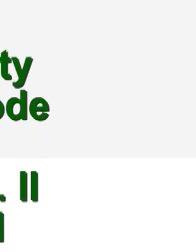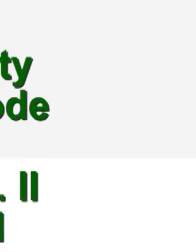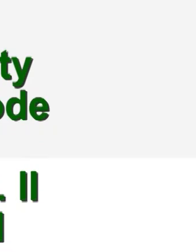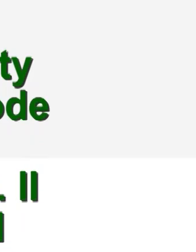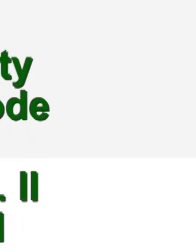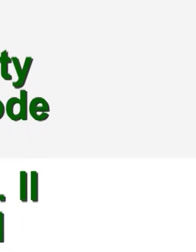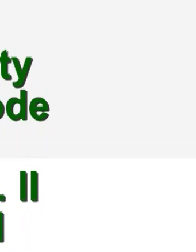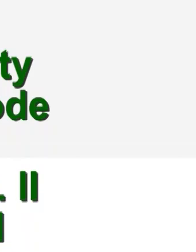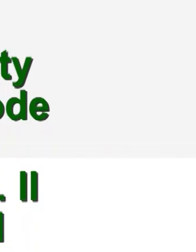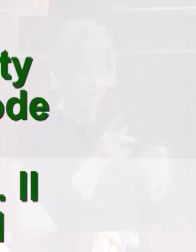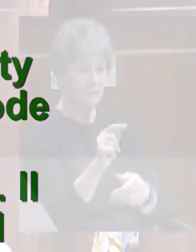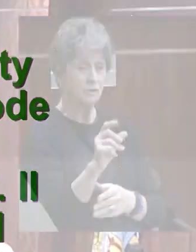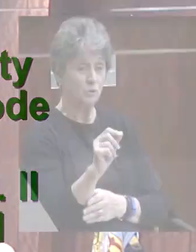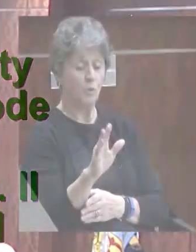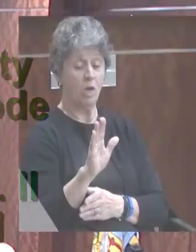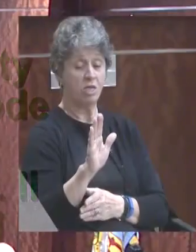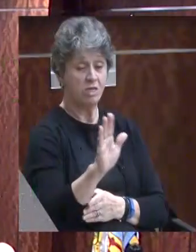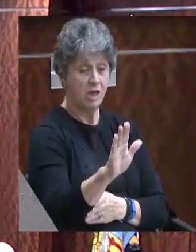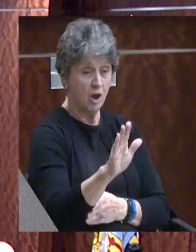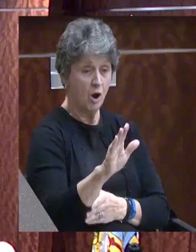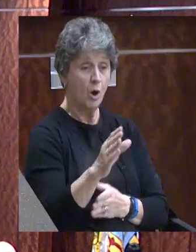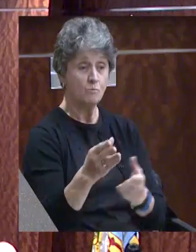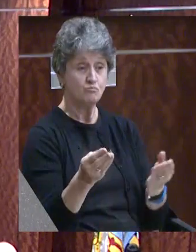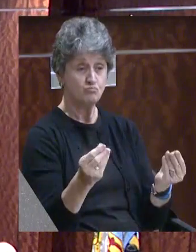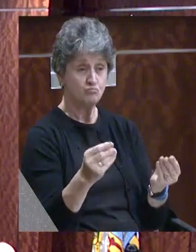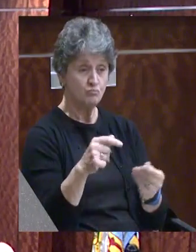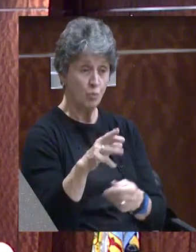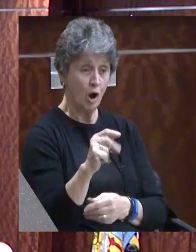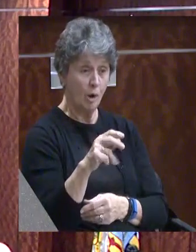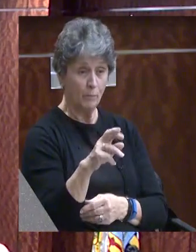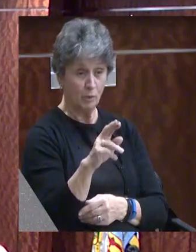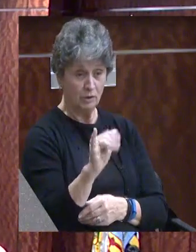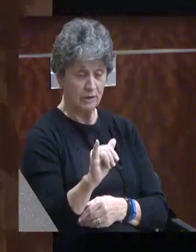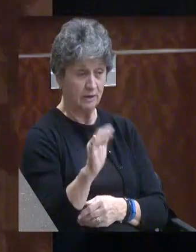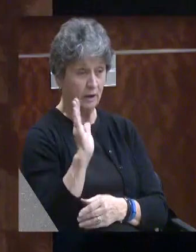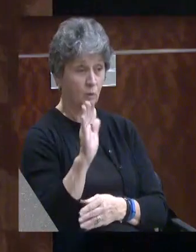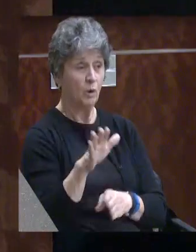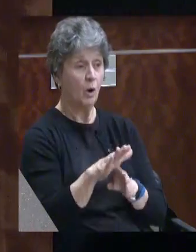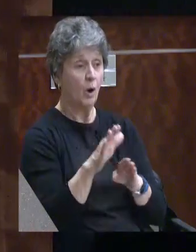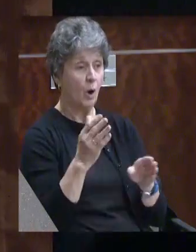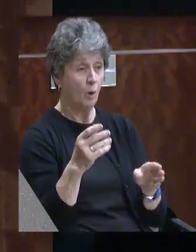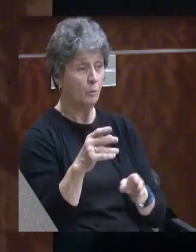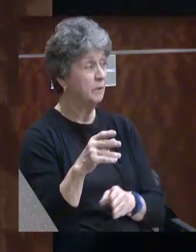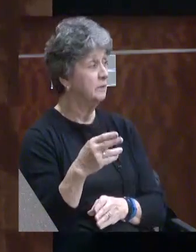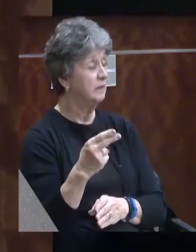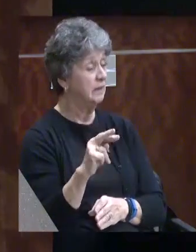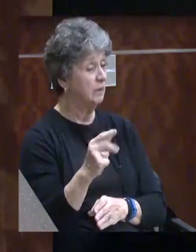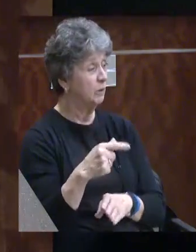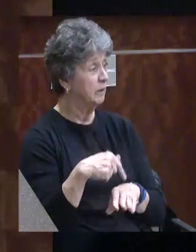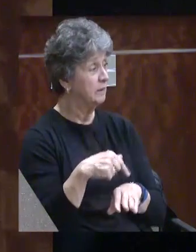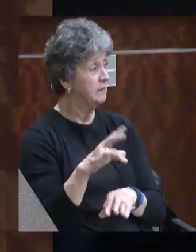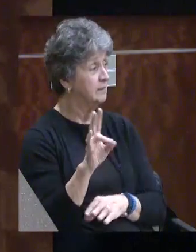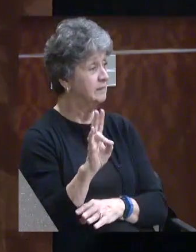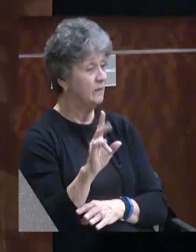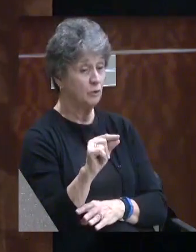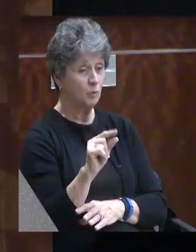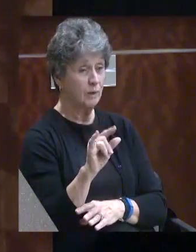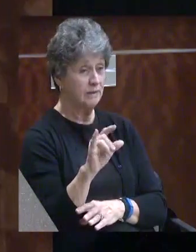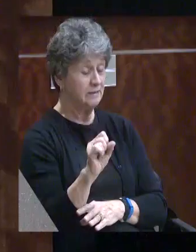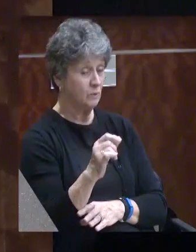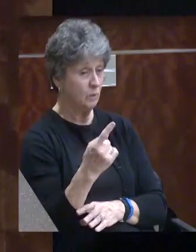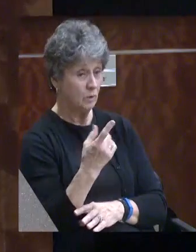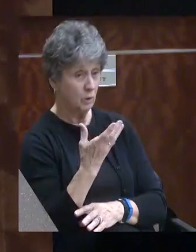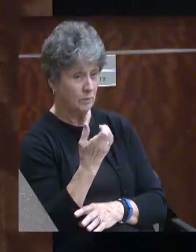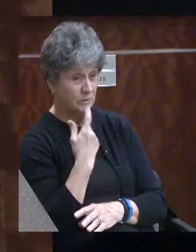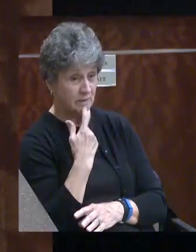provided to the property they own. I'll open this public hearing at 7:20. Is there anyone wishing to speak